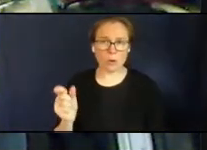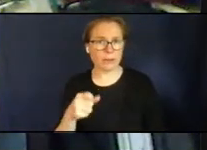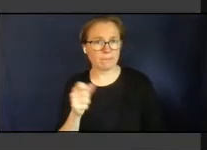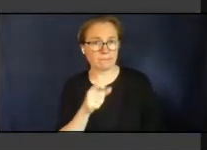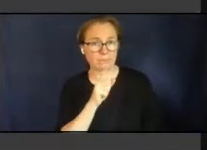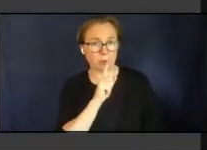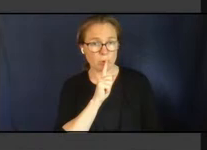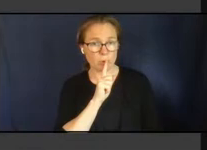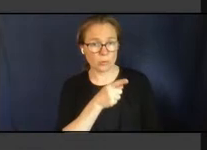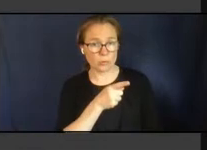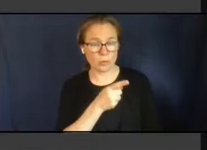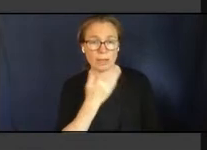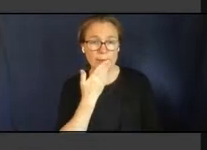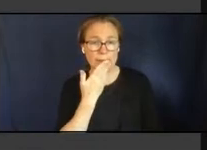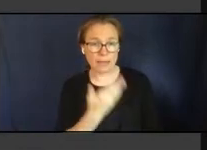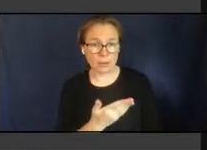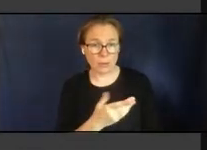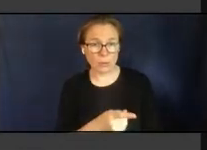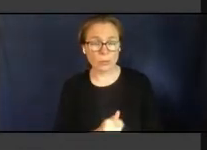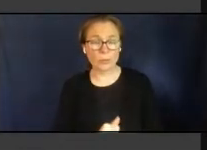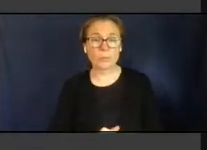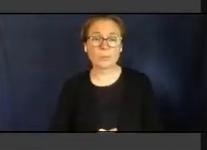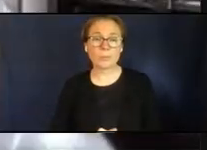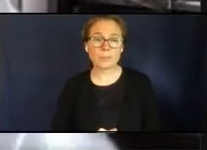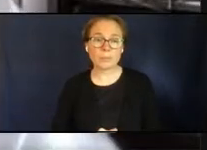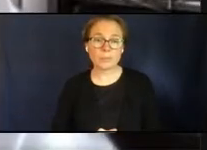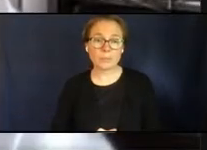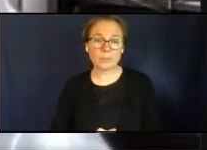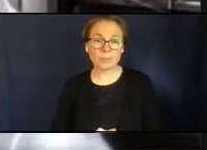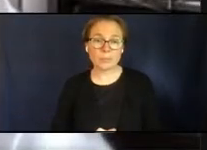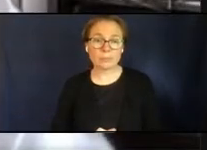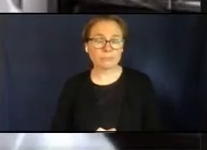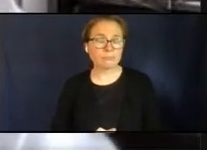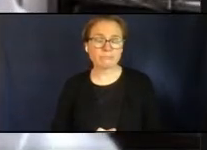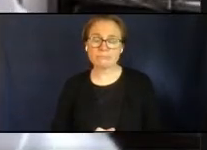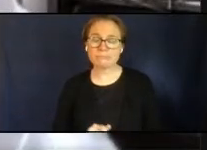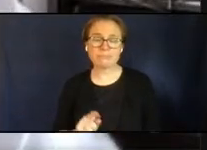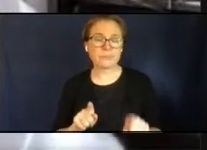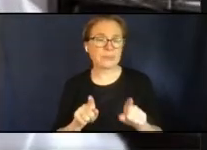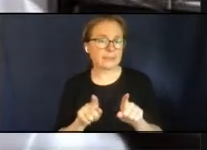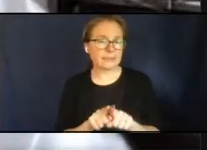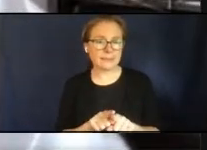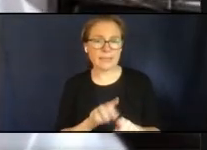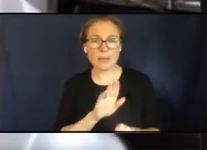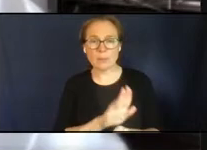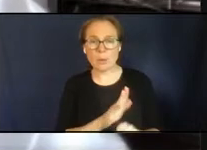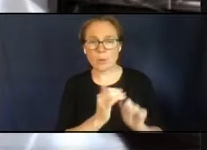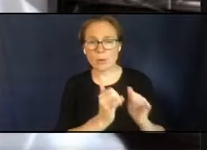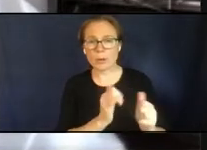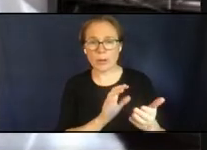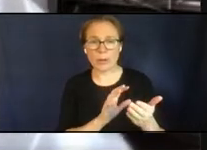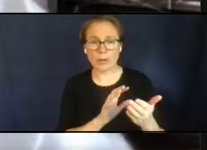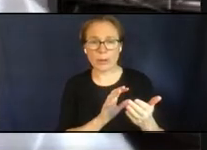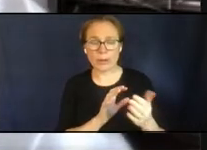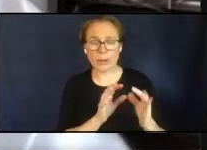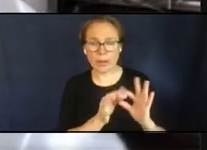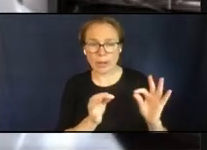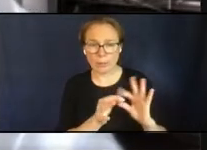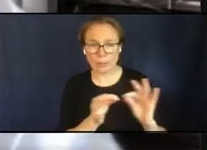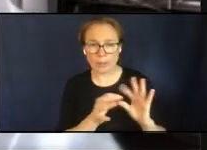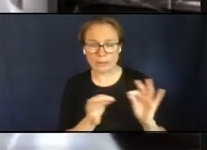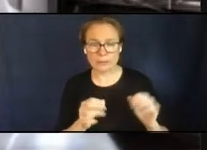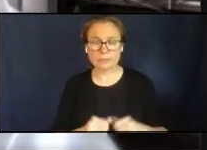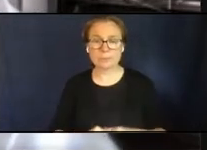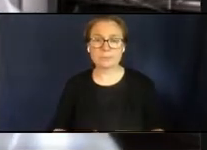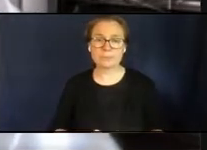thanks, Don. Just echoing what you have said is, we would like to not be in a position where we have